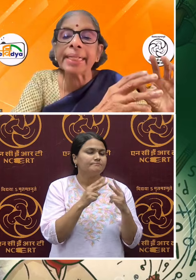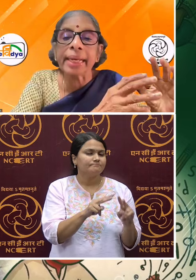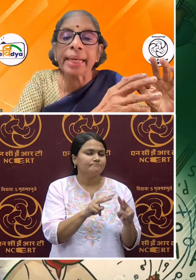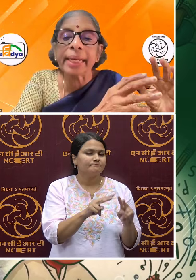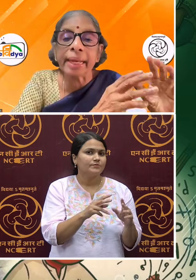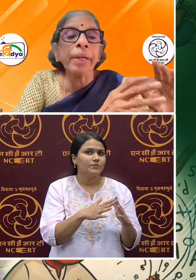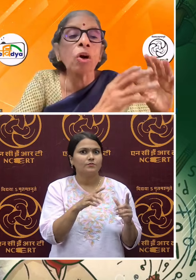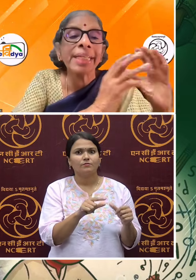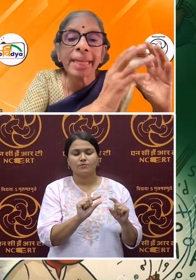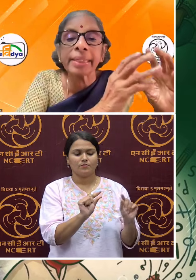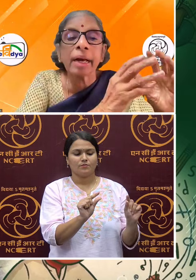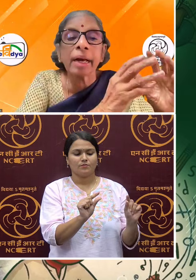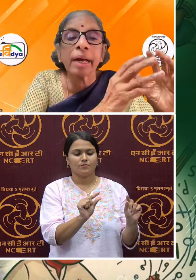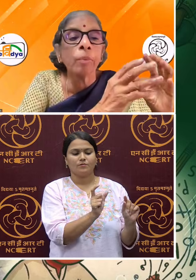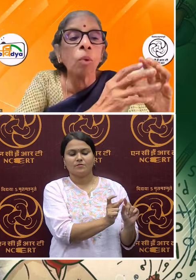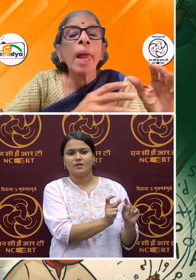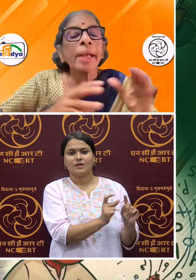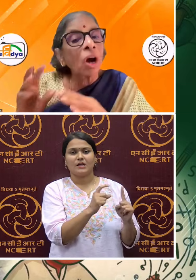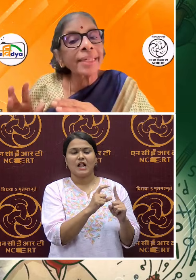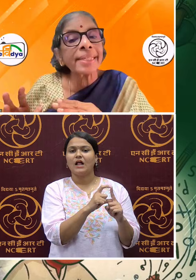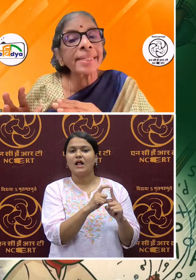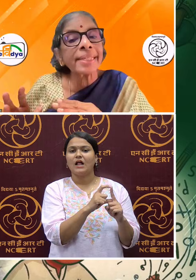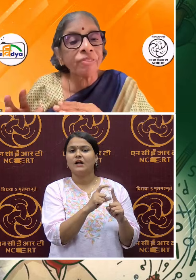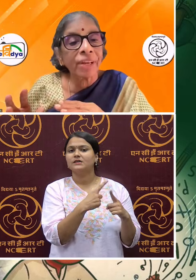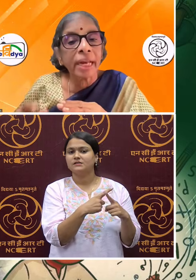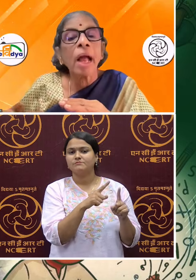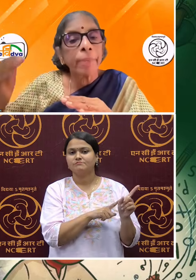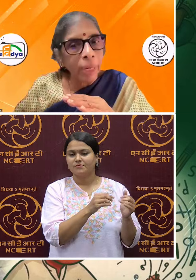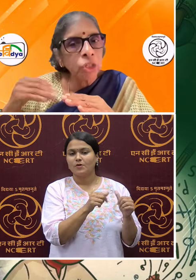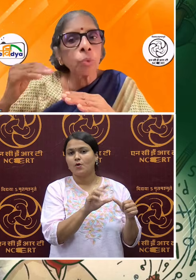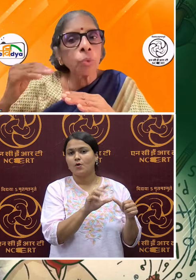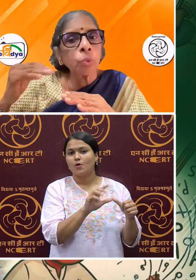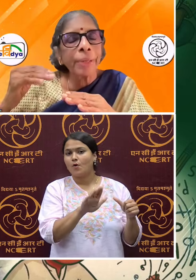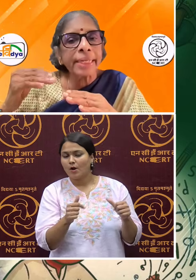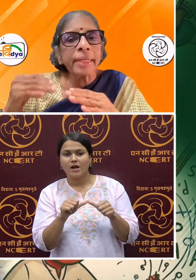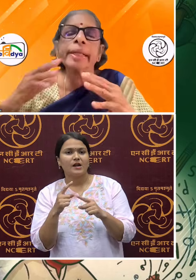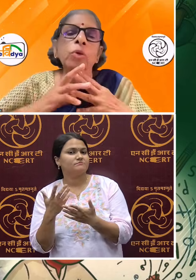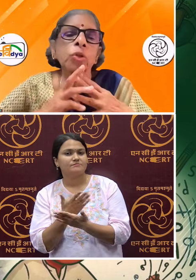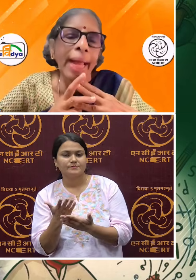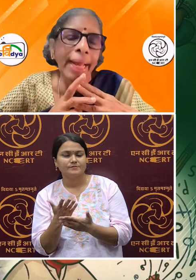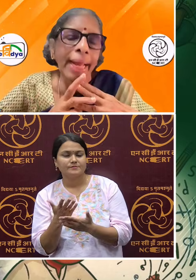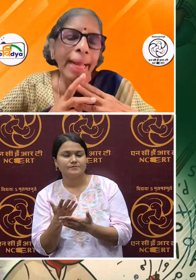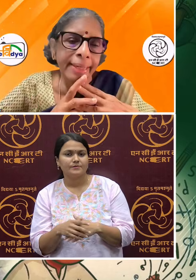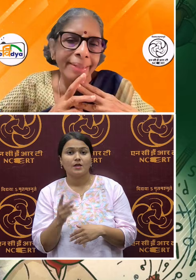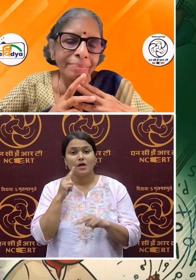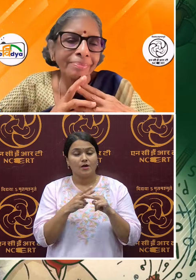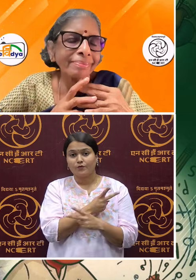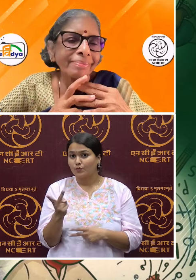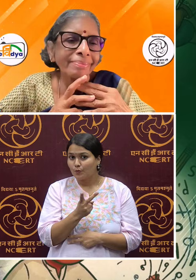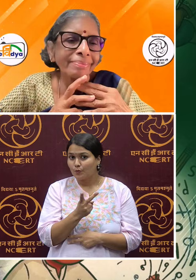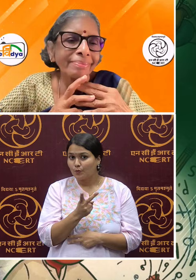when they get the label of dyslexia more, not as aphasia. But once you build in, they both go hand in